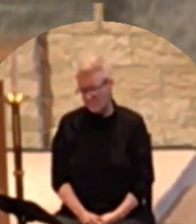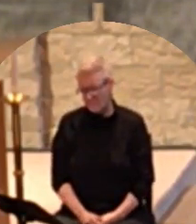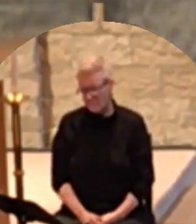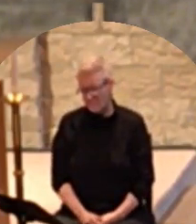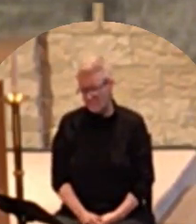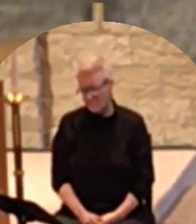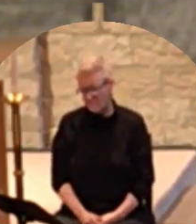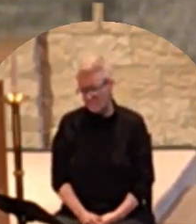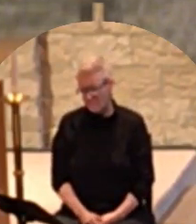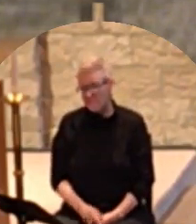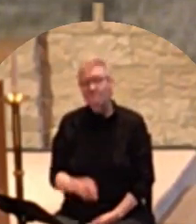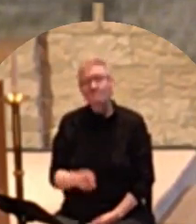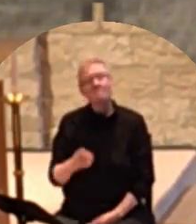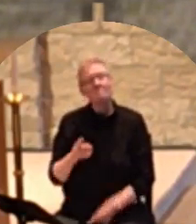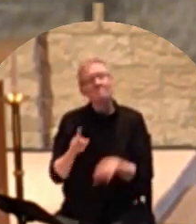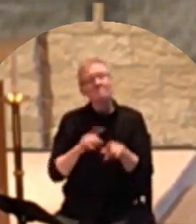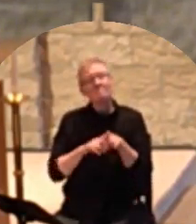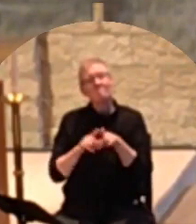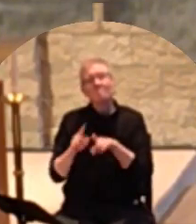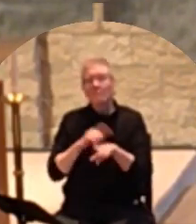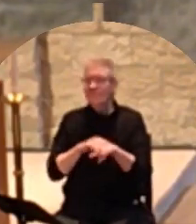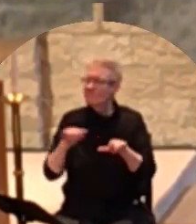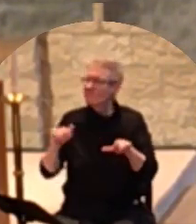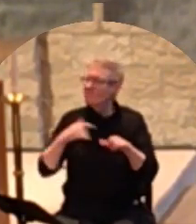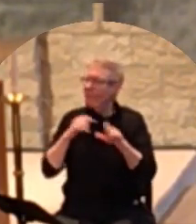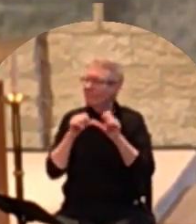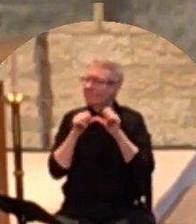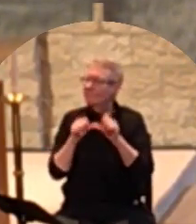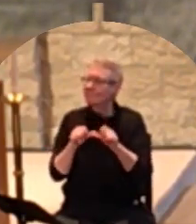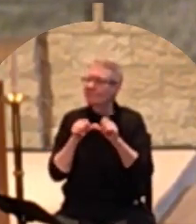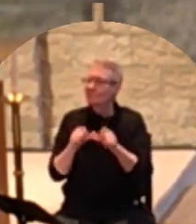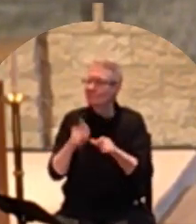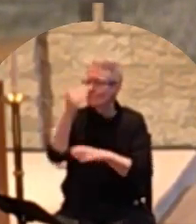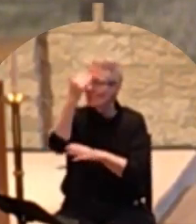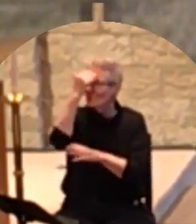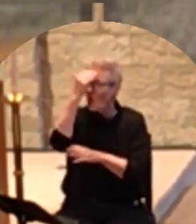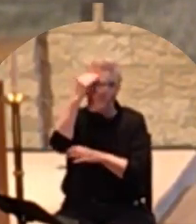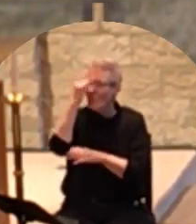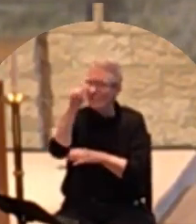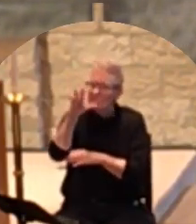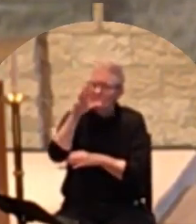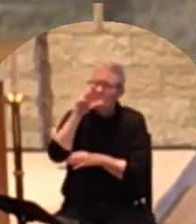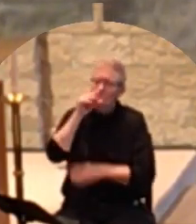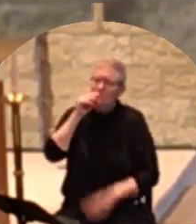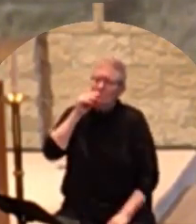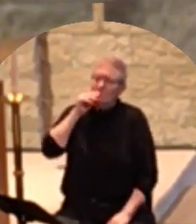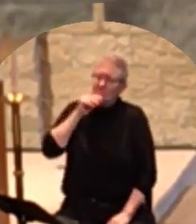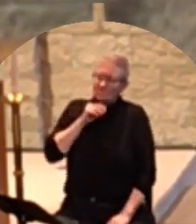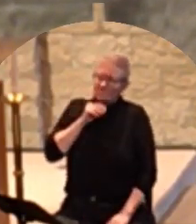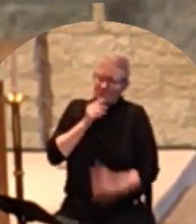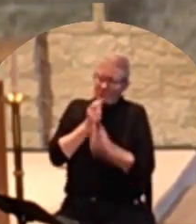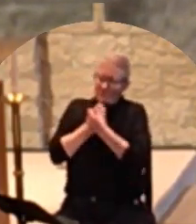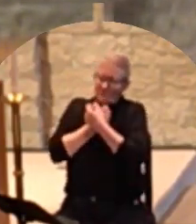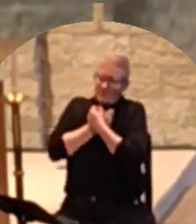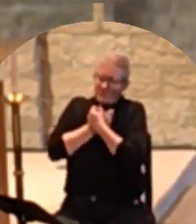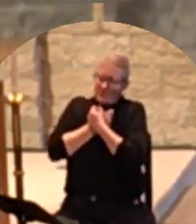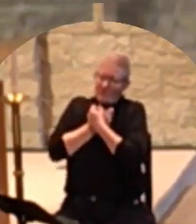And I continue to receive that knowing with each breath, that inhale,